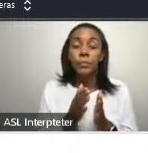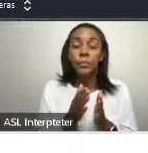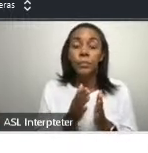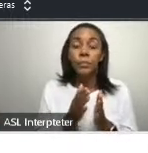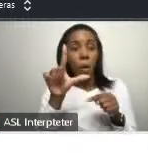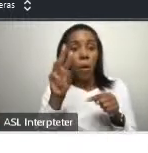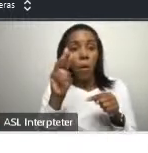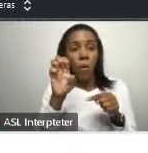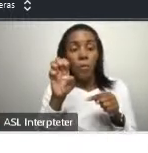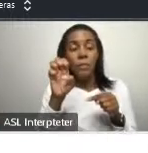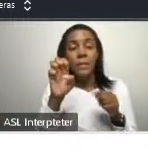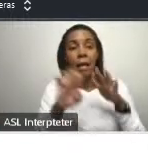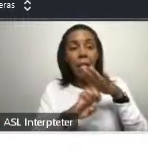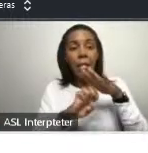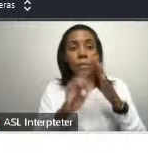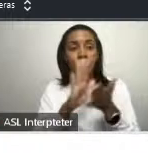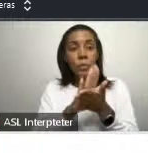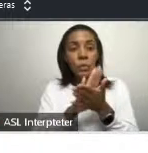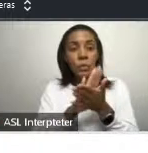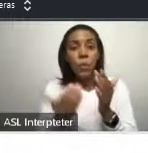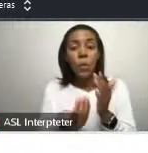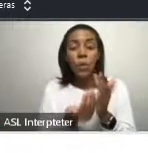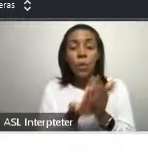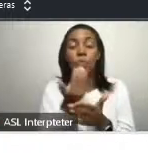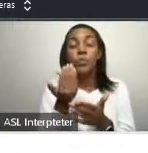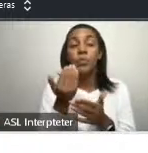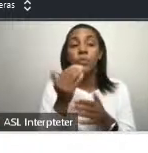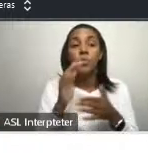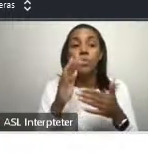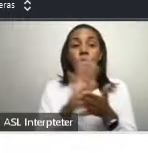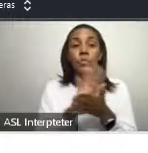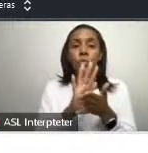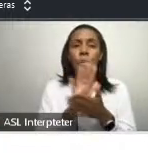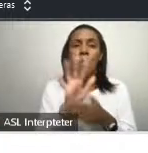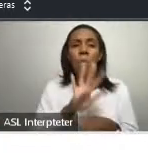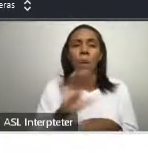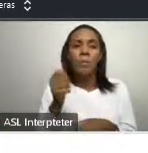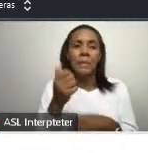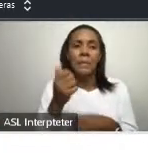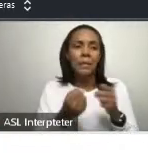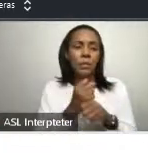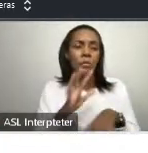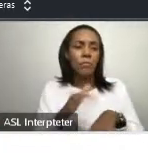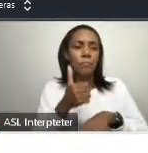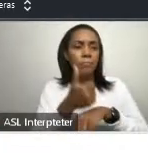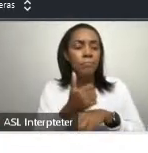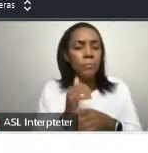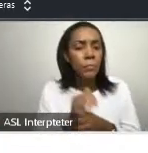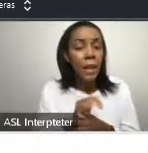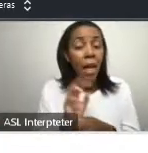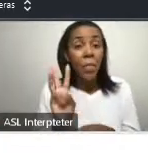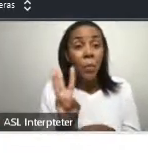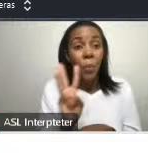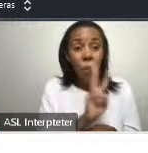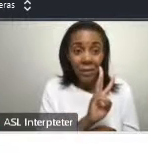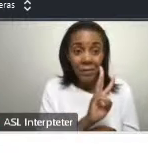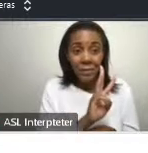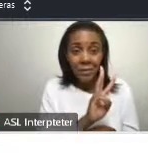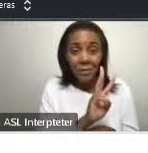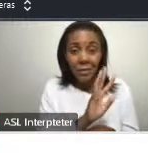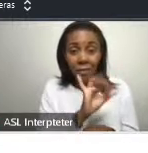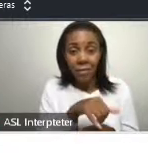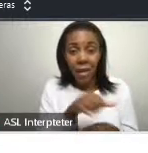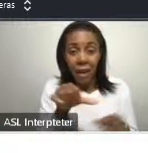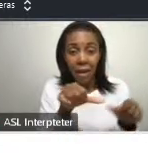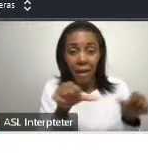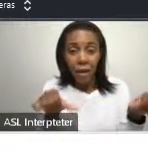School, a new development, a new school that was built approximately 10 years ago. And more importantly, to the west of this site